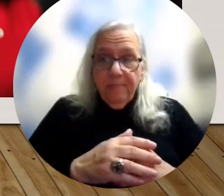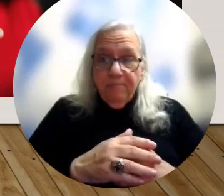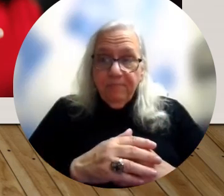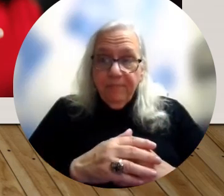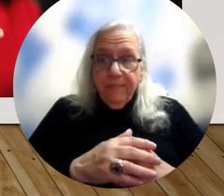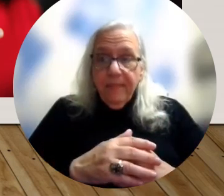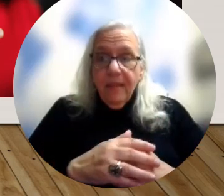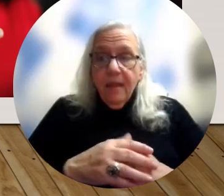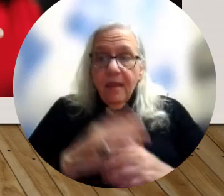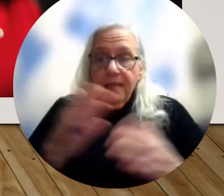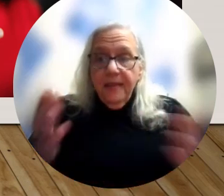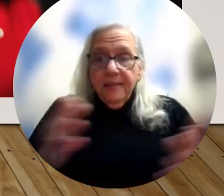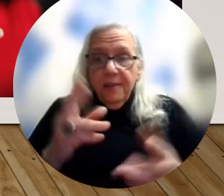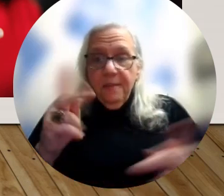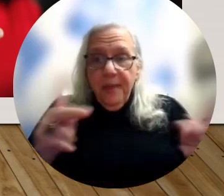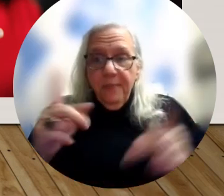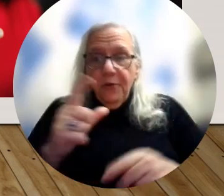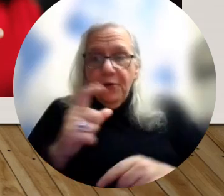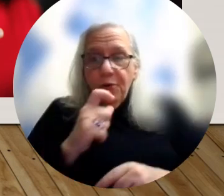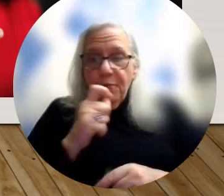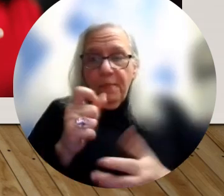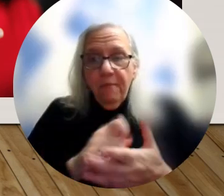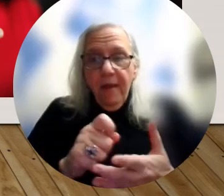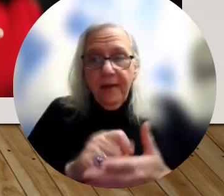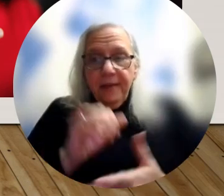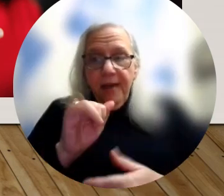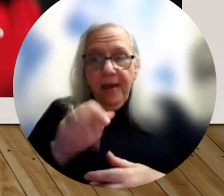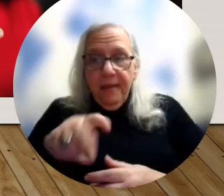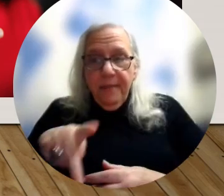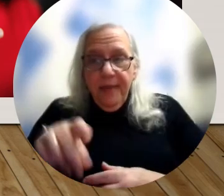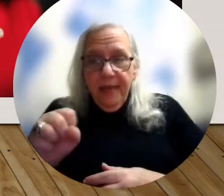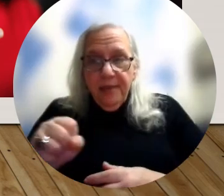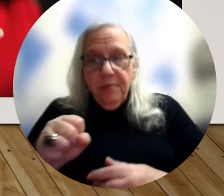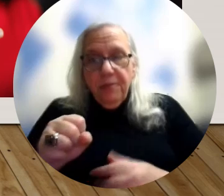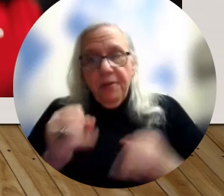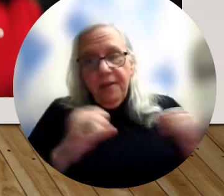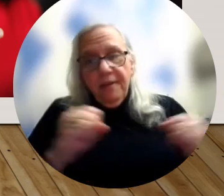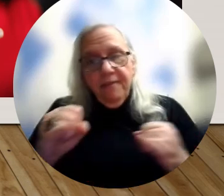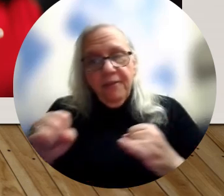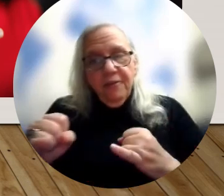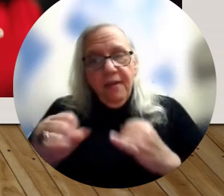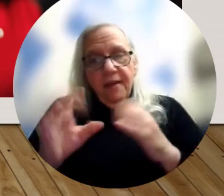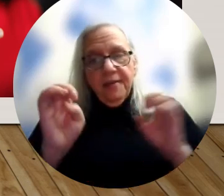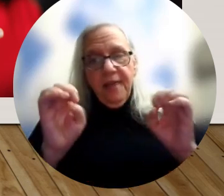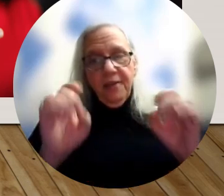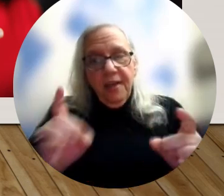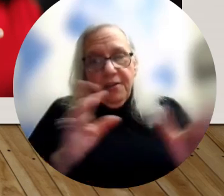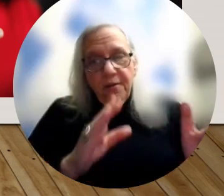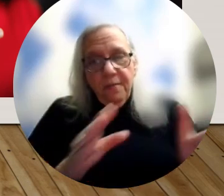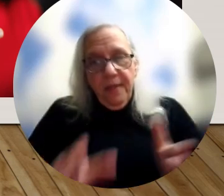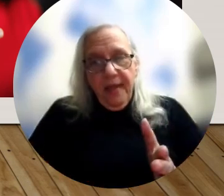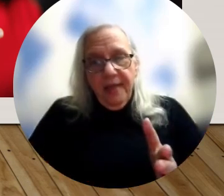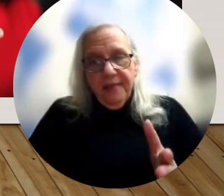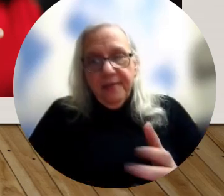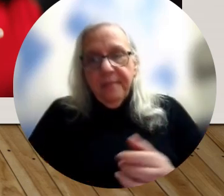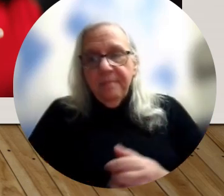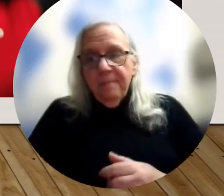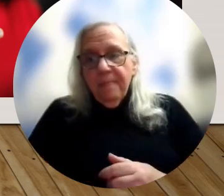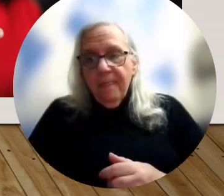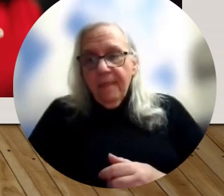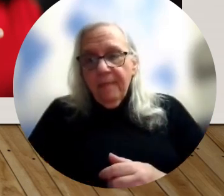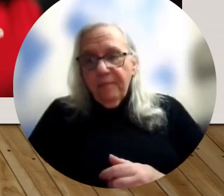process. These are the people who will be writing the IEPs, which are individualized educational